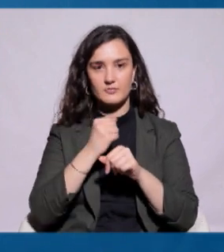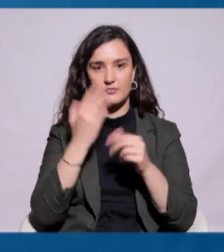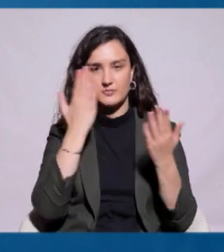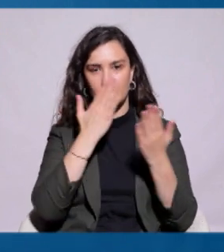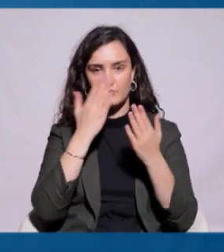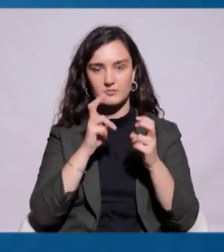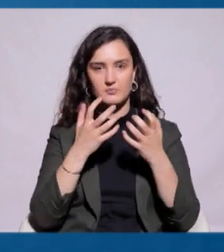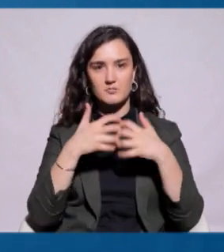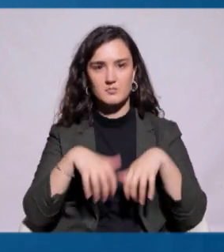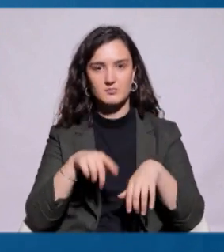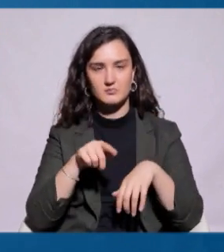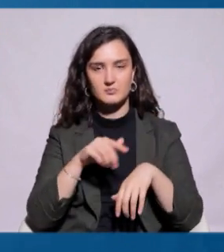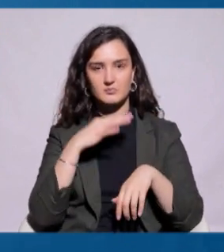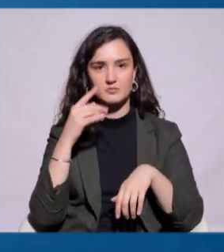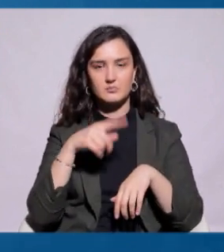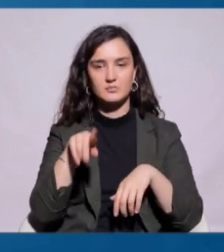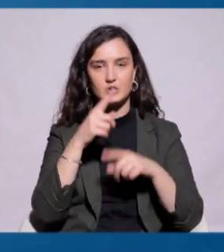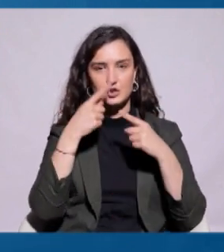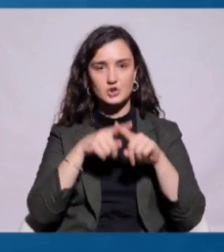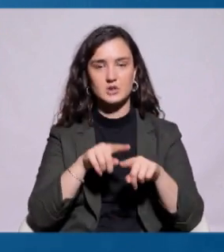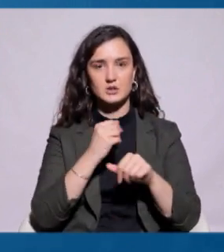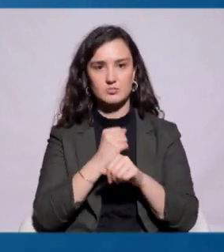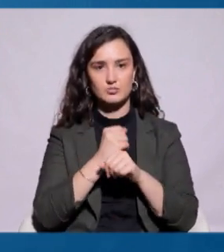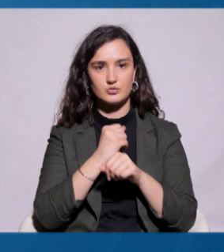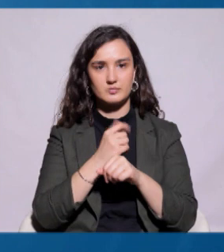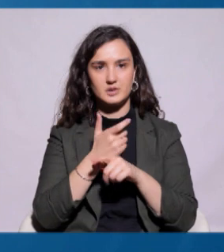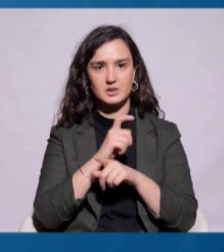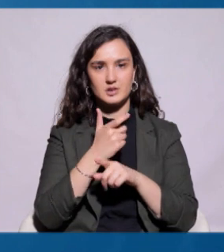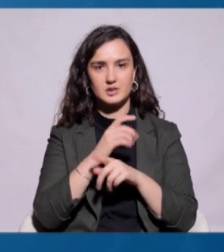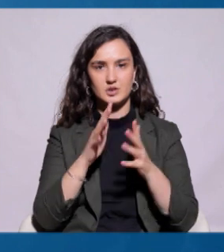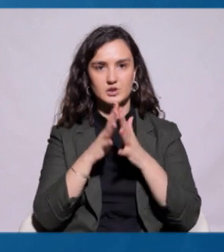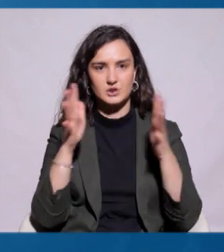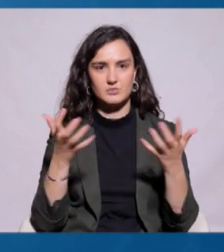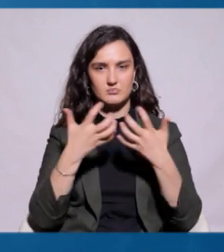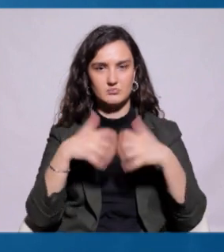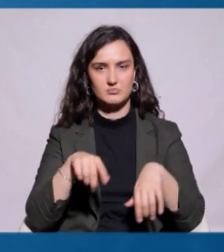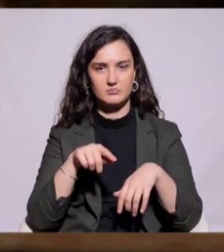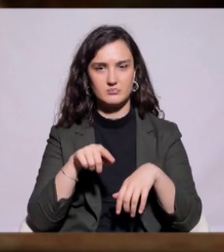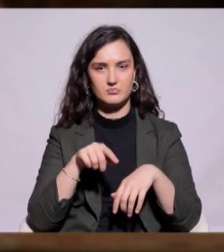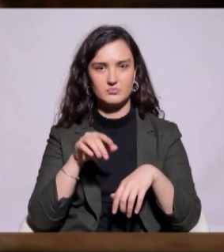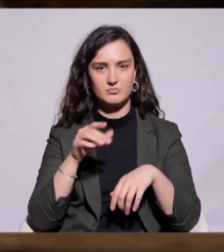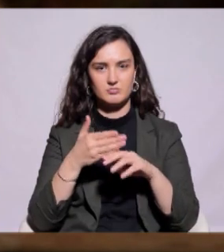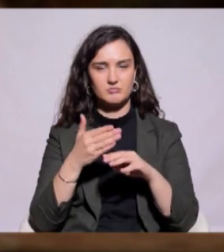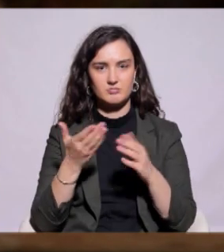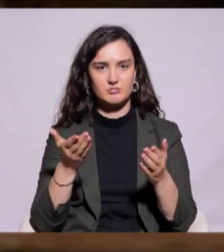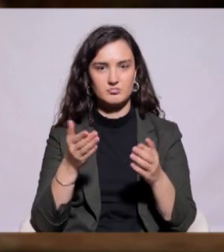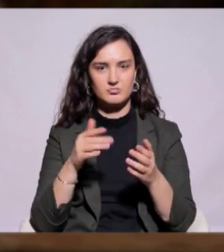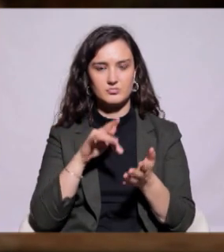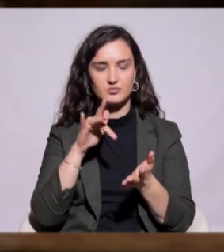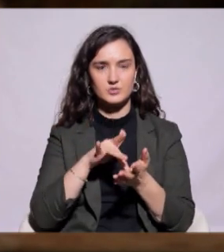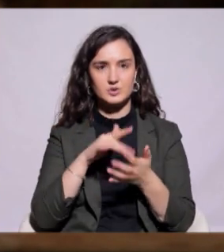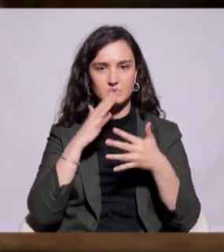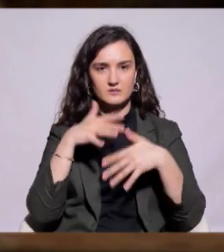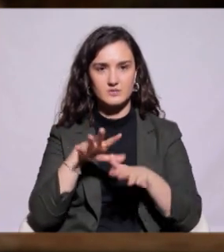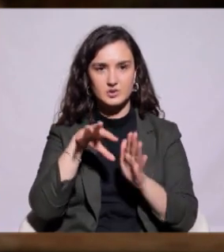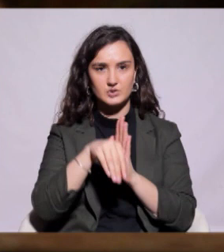study machines. Most mechanical engineers work on very big machines, like oil drills in the middle of the